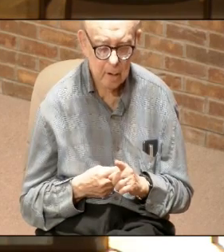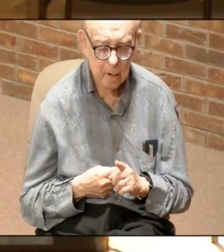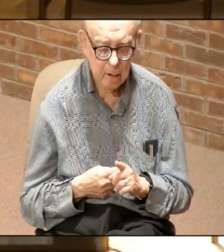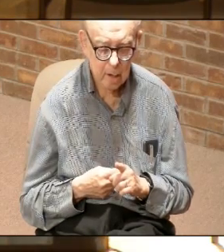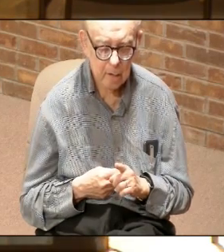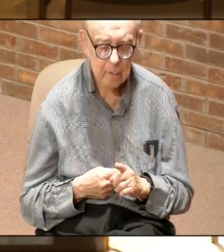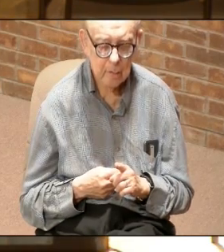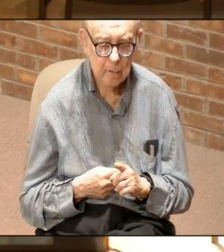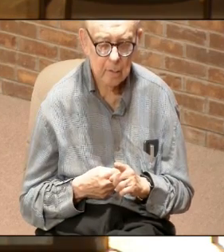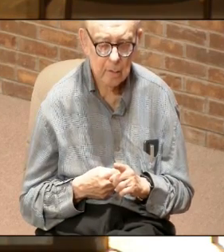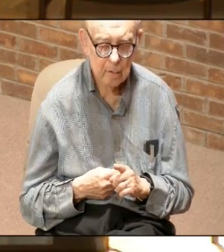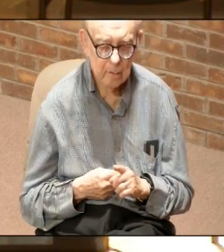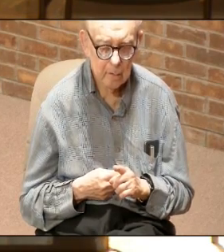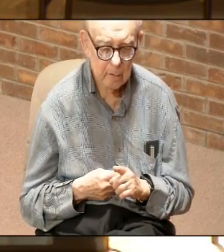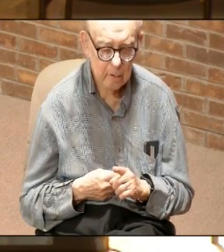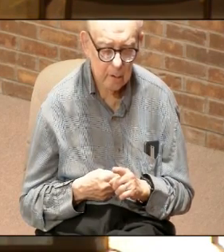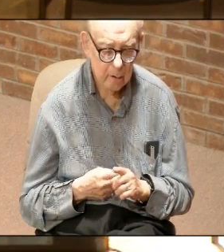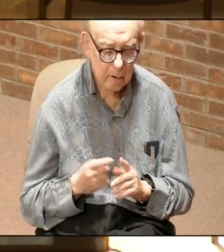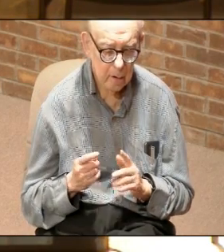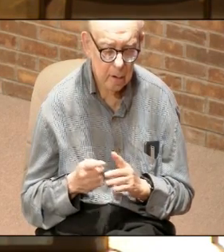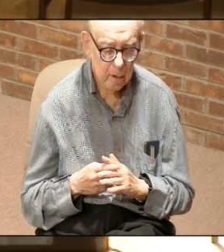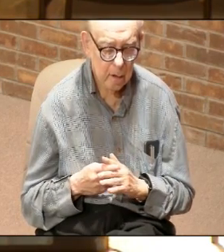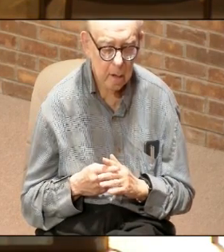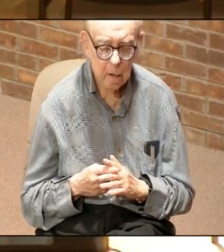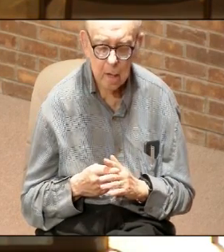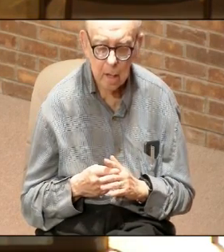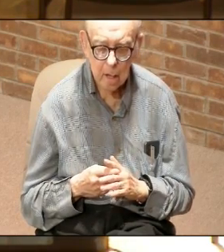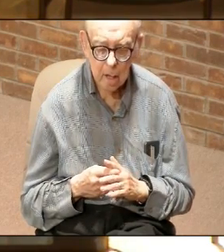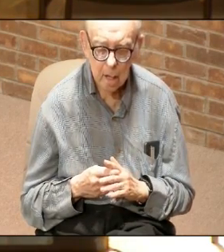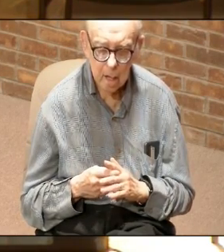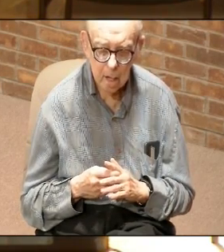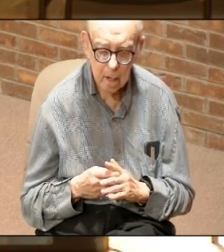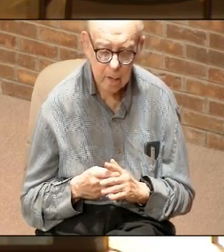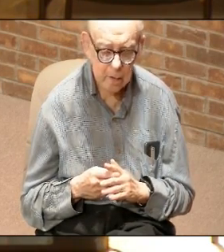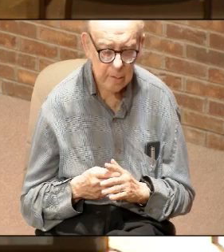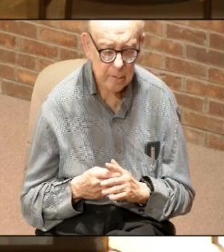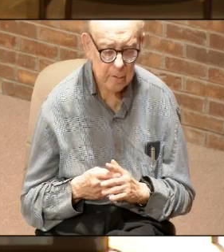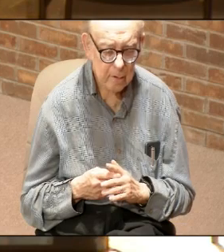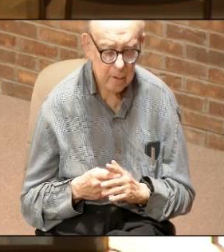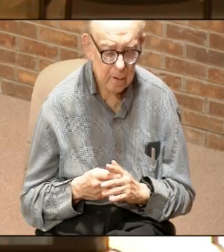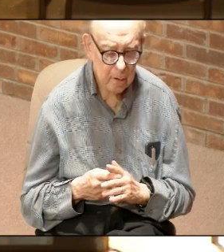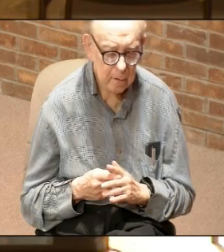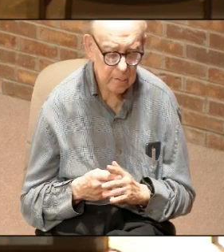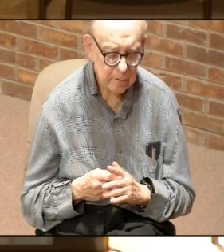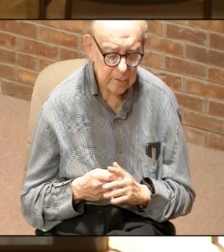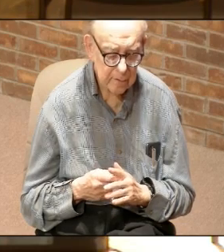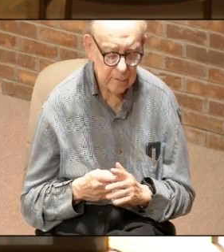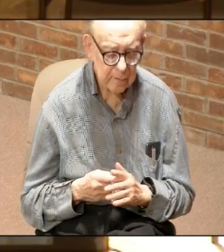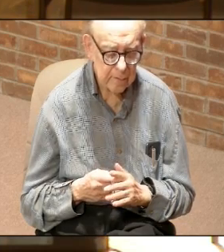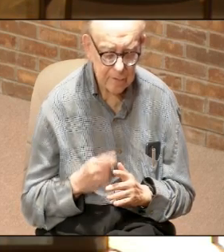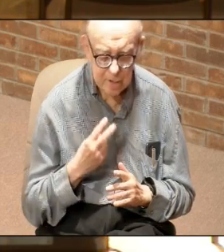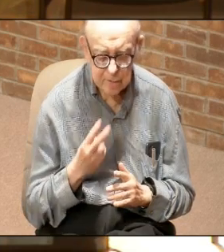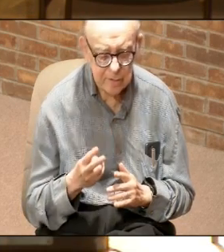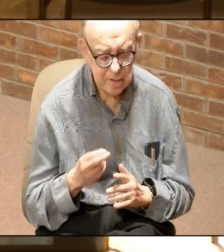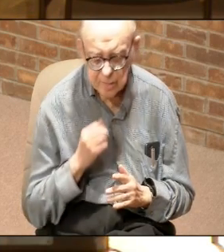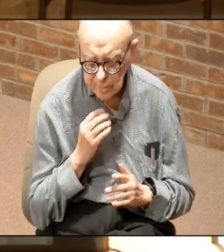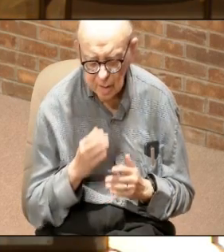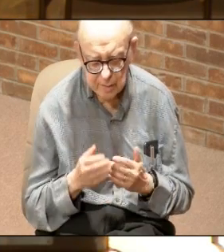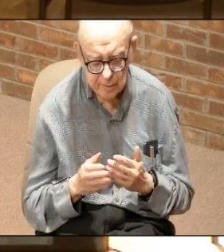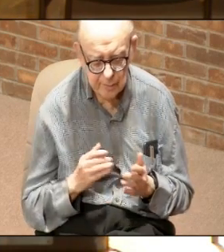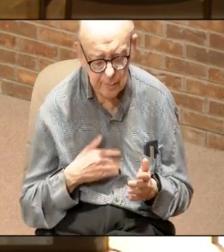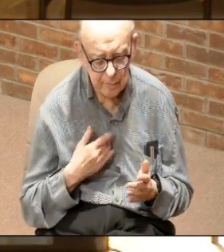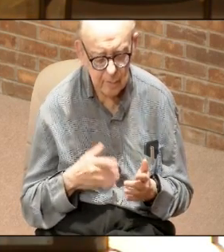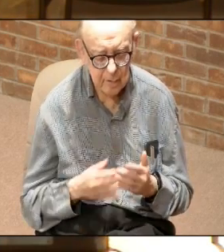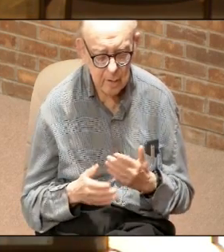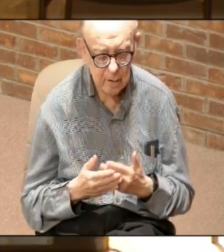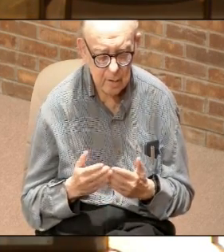there had started some type of uneasiness that